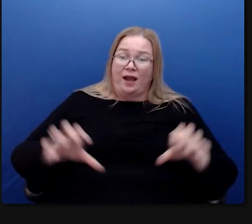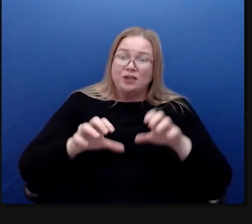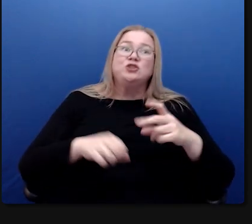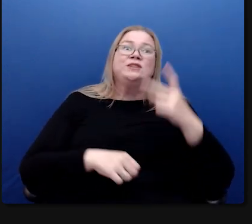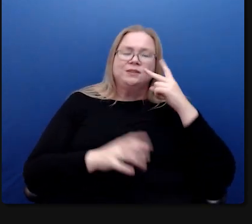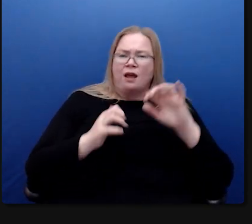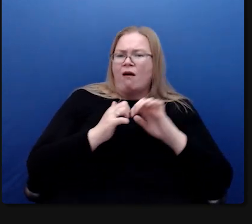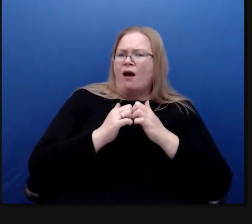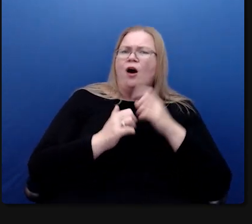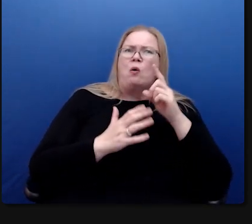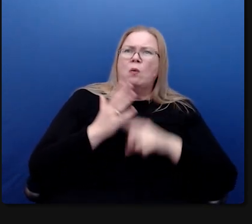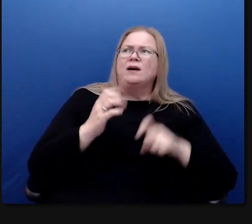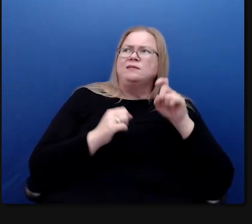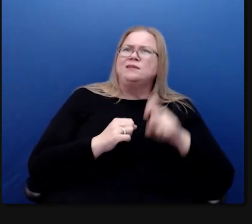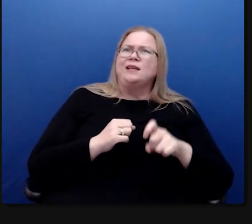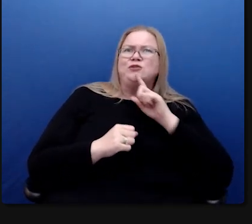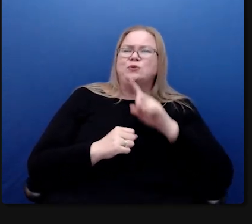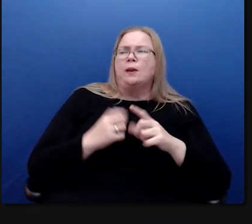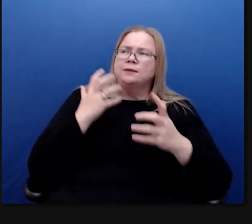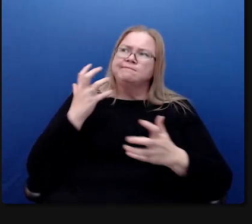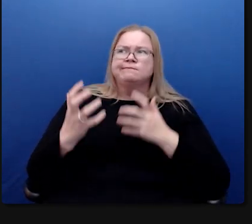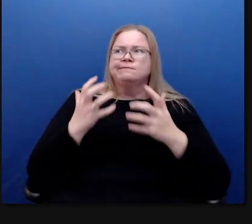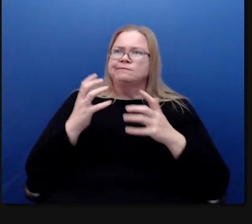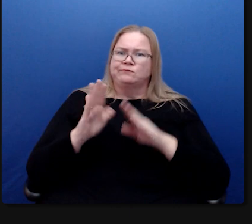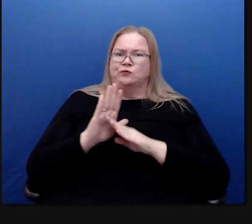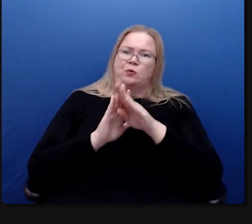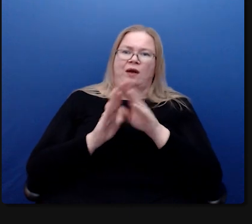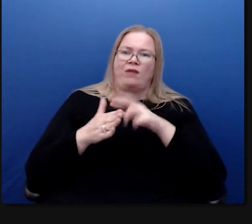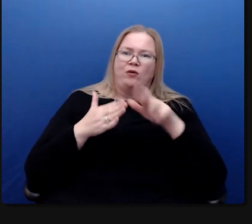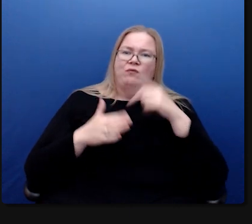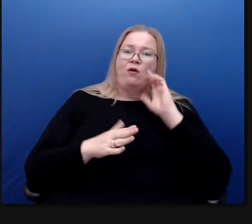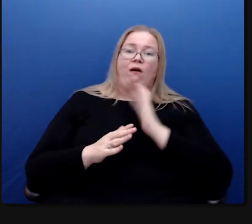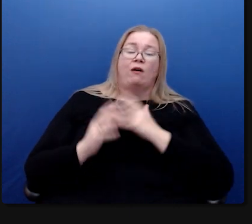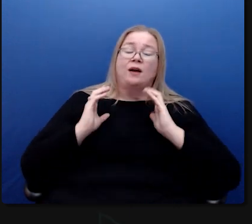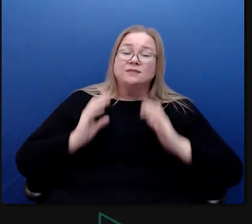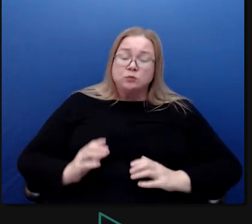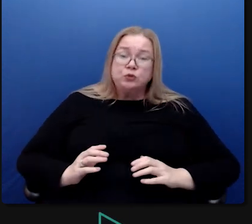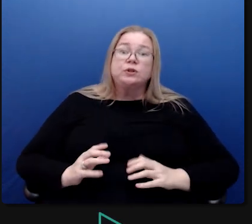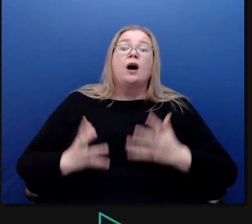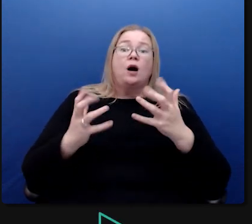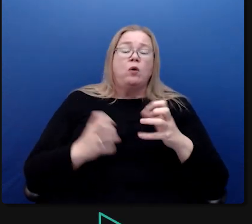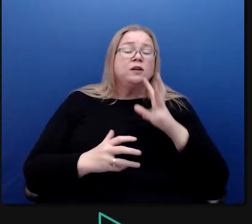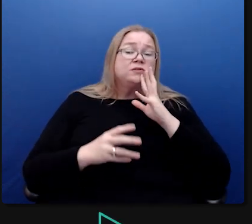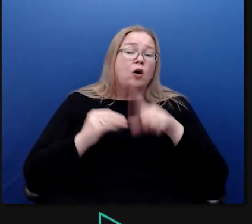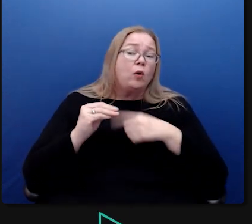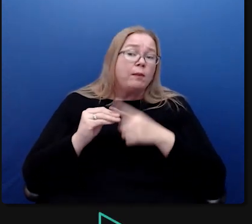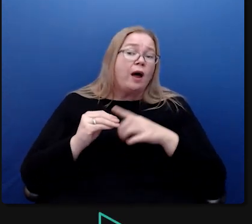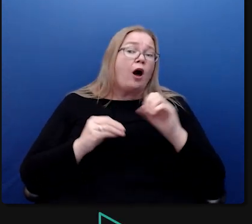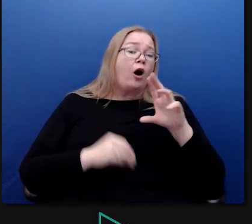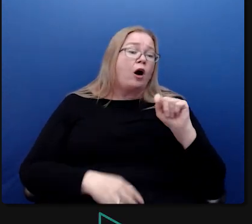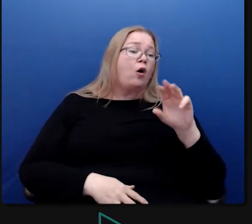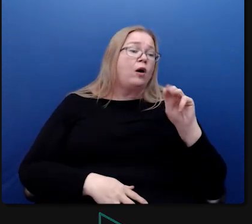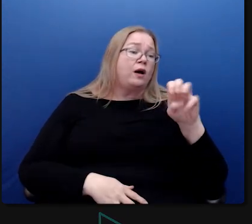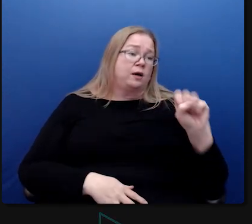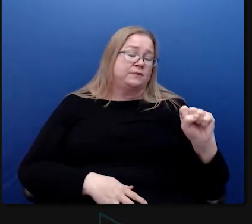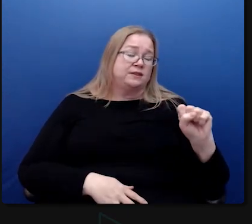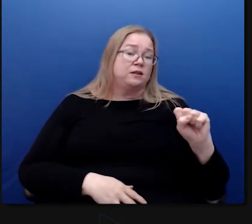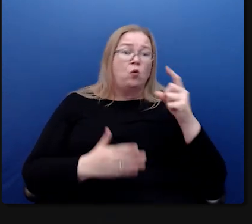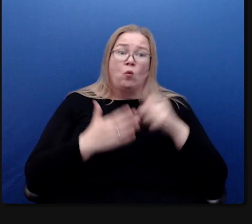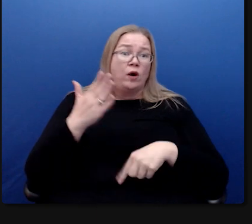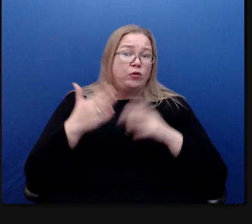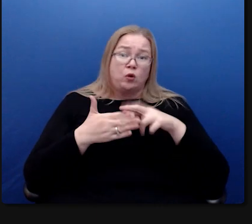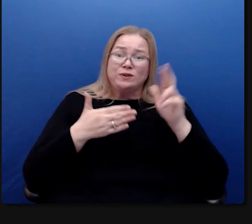community values, your code of conduct. Our customers can effectively take this and automatically filter anything that's a risk 6 or